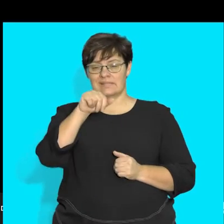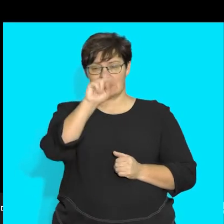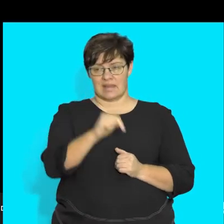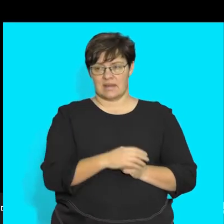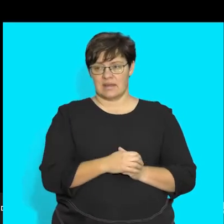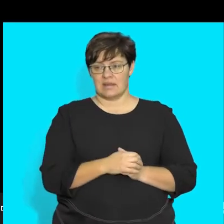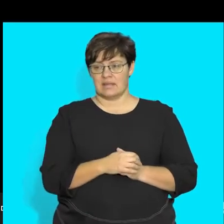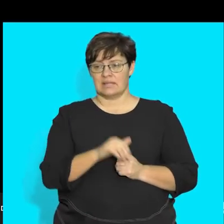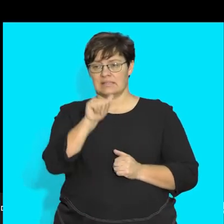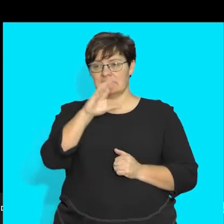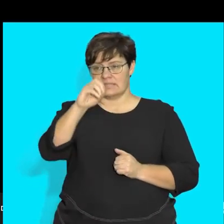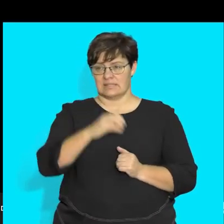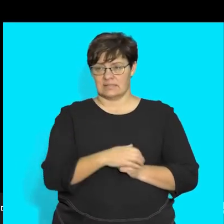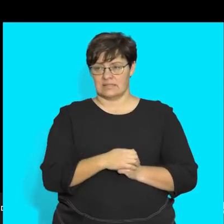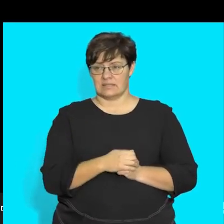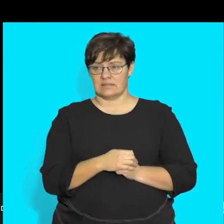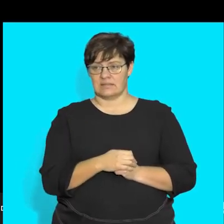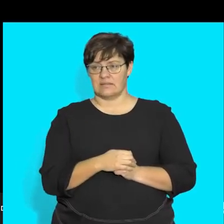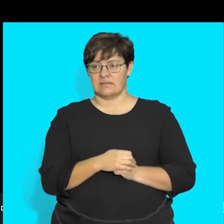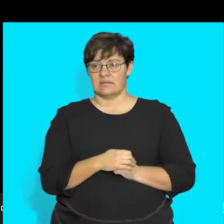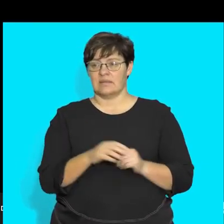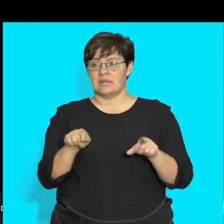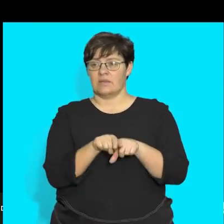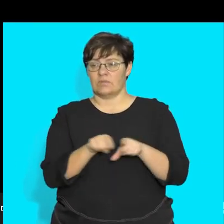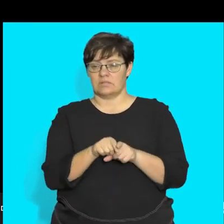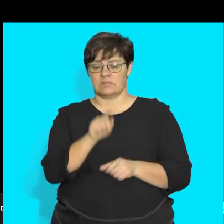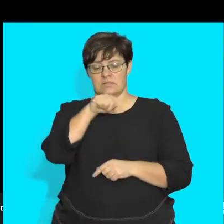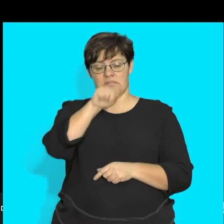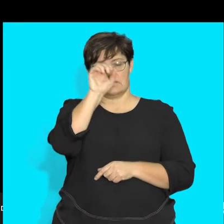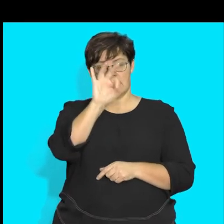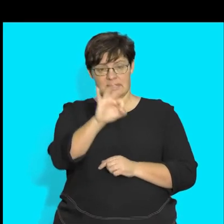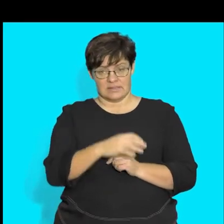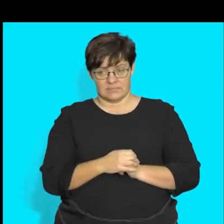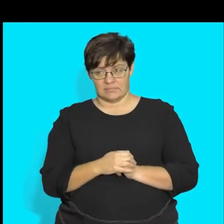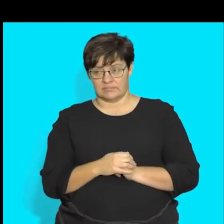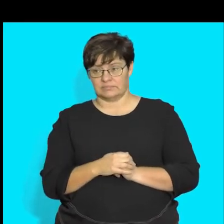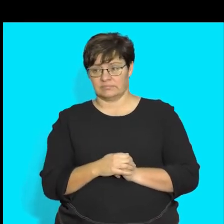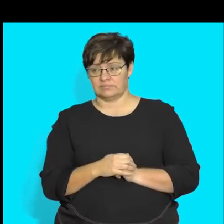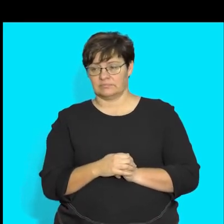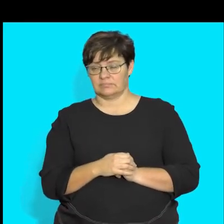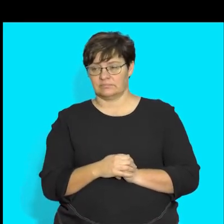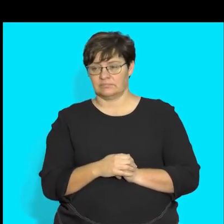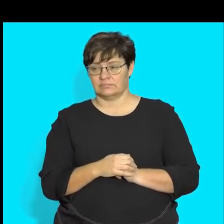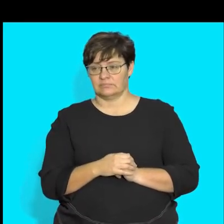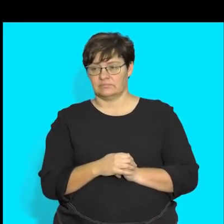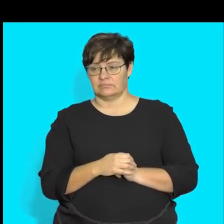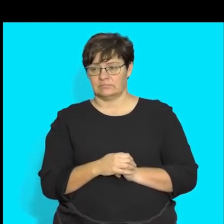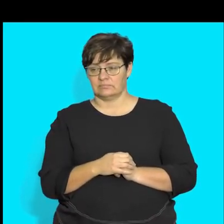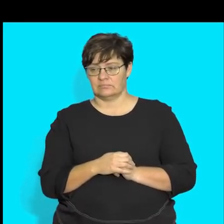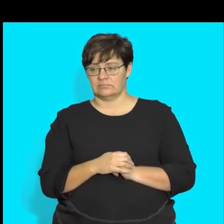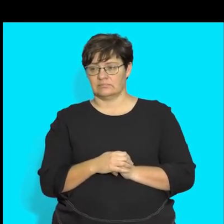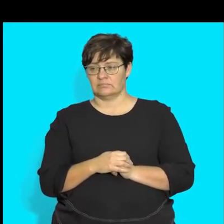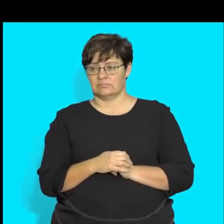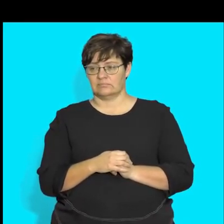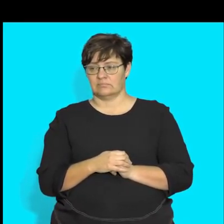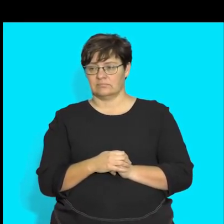of 60. And this is equal to, oh, sorry, and let's go back. I went